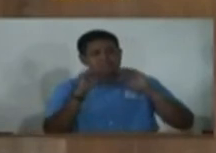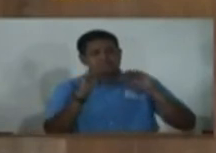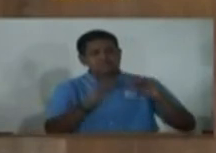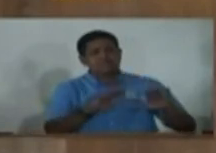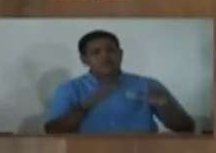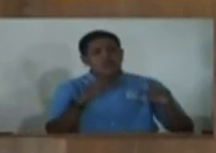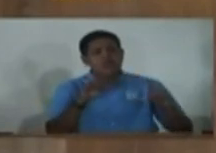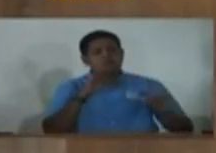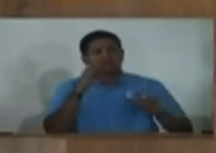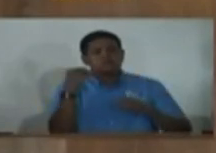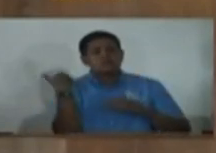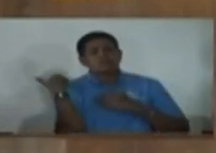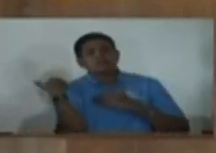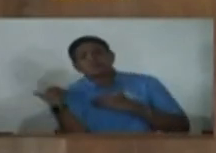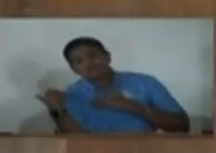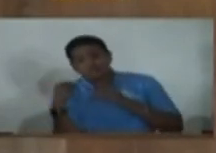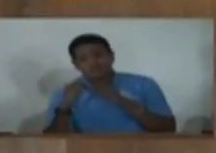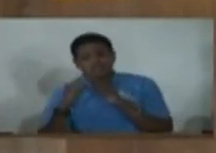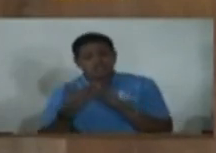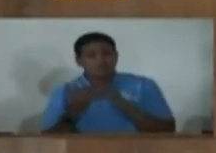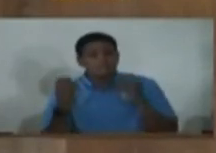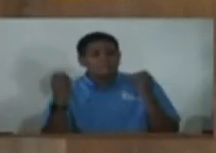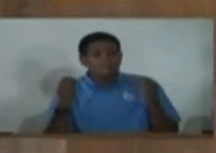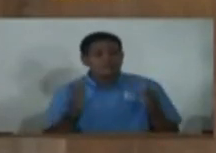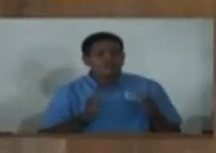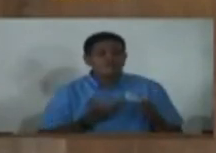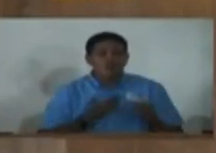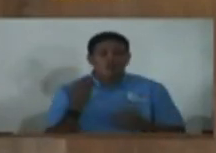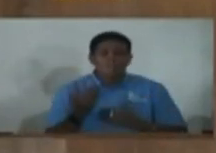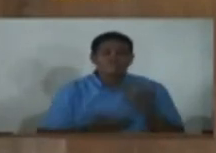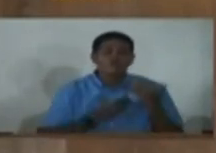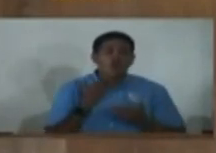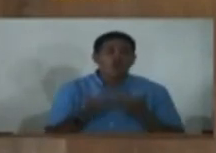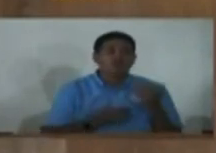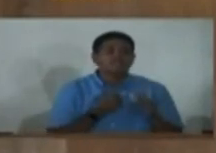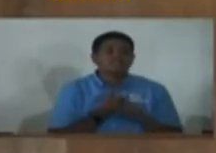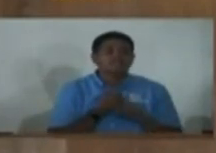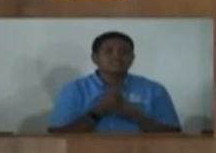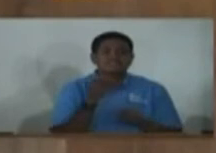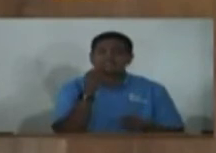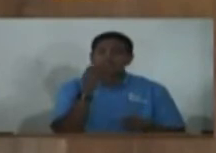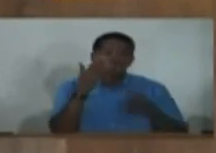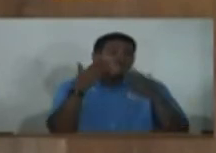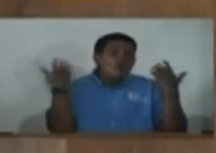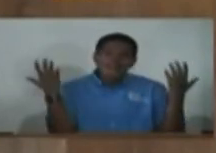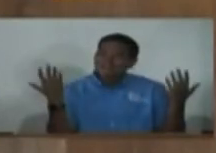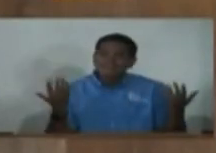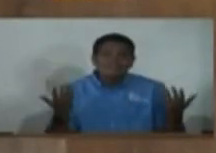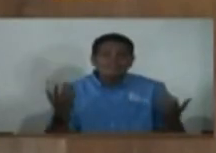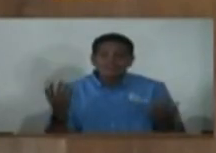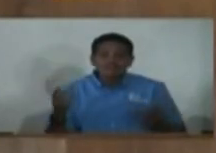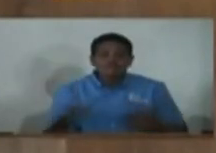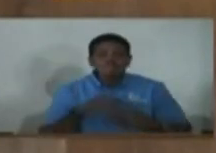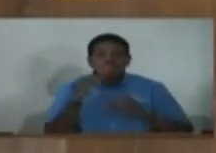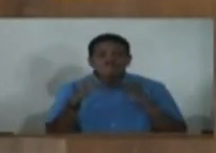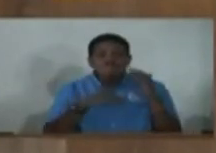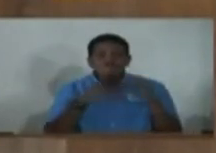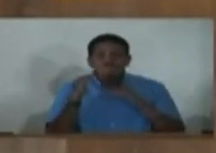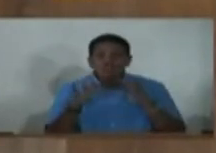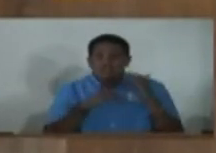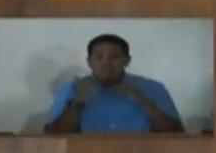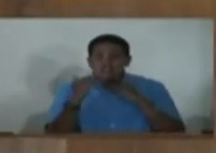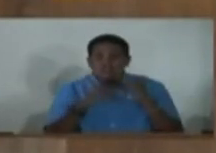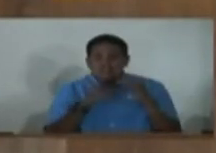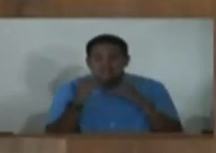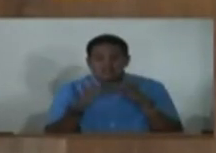are burdensome in the country. So many of our processes are user unfriendly, frustrating. I